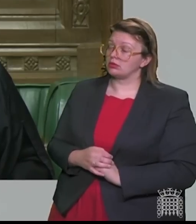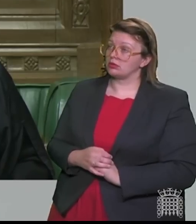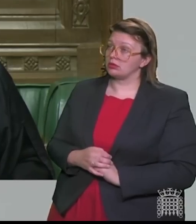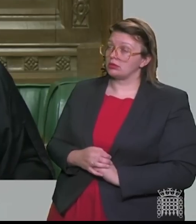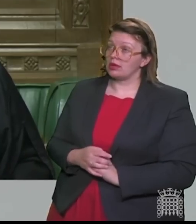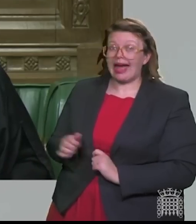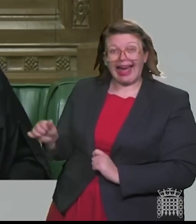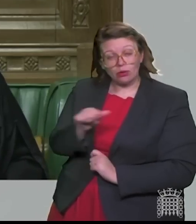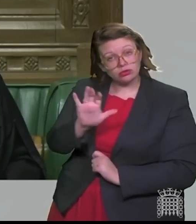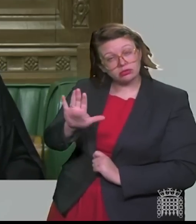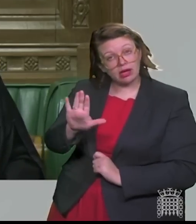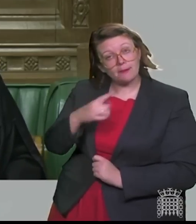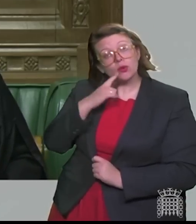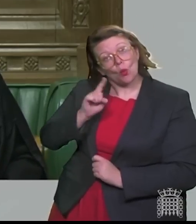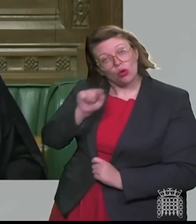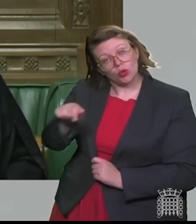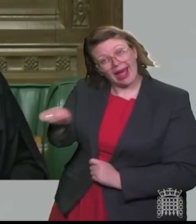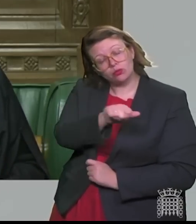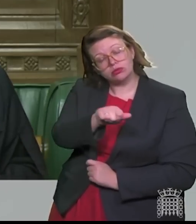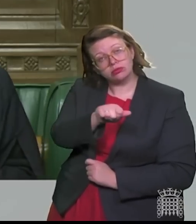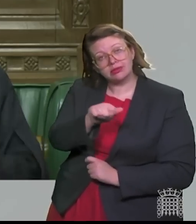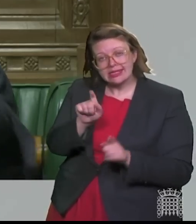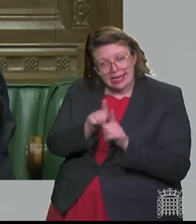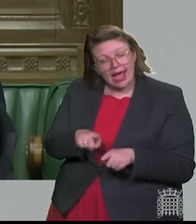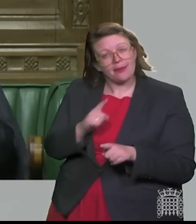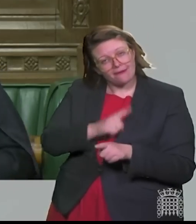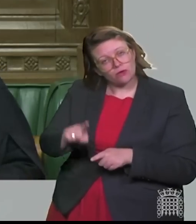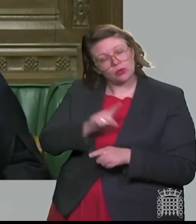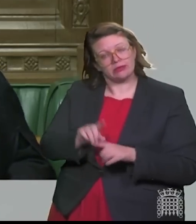I'm not having it, and I've warned you before. It's the same people.